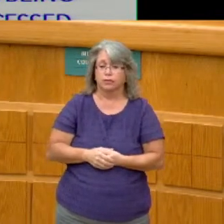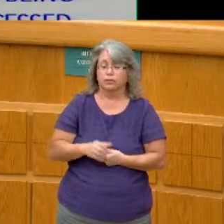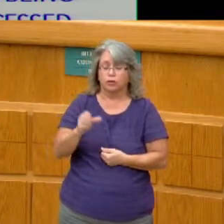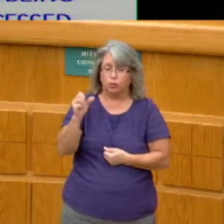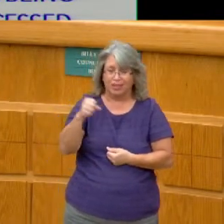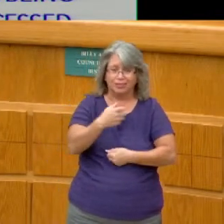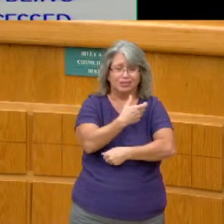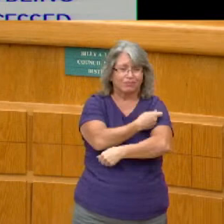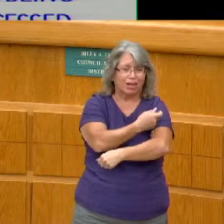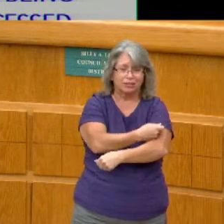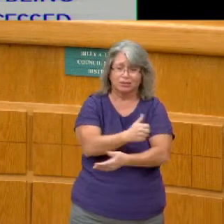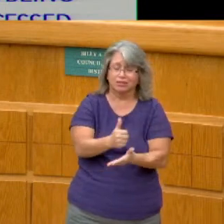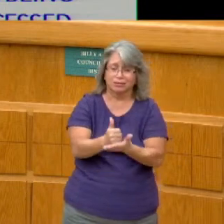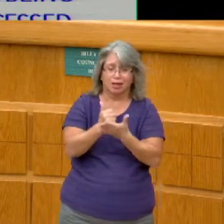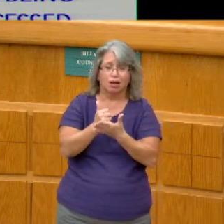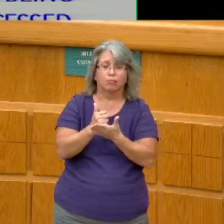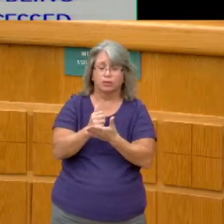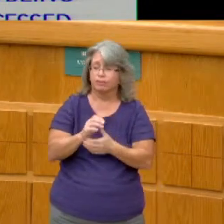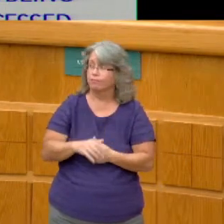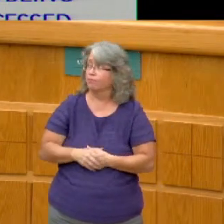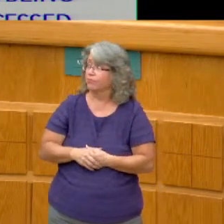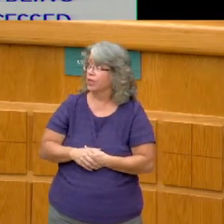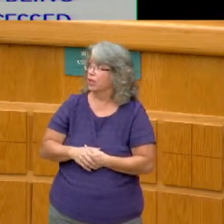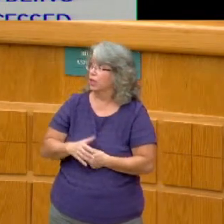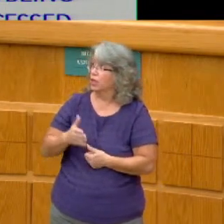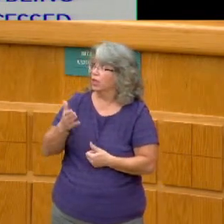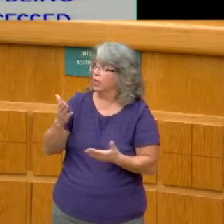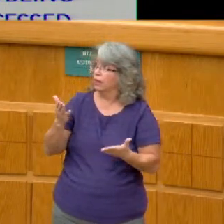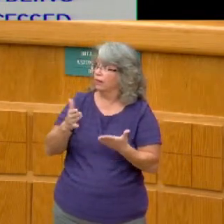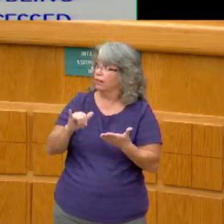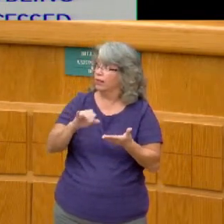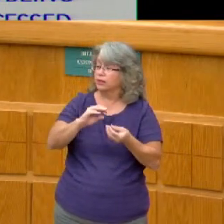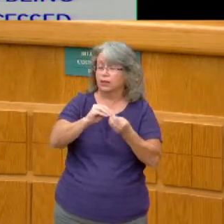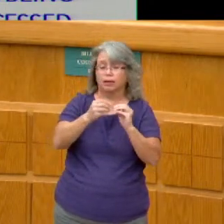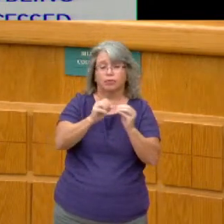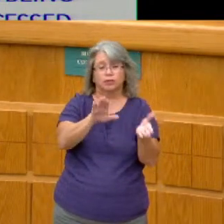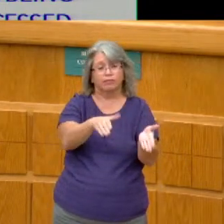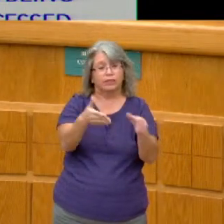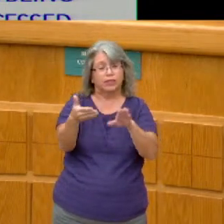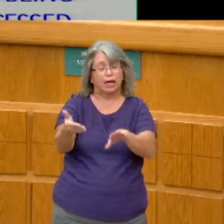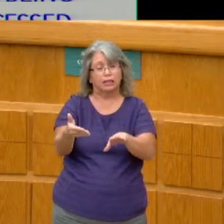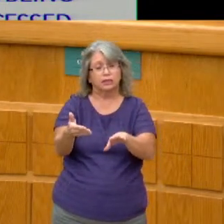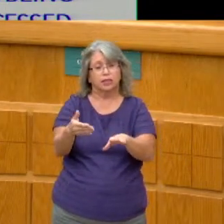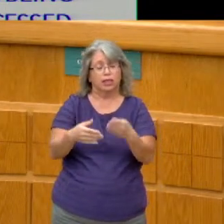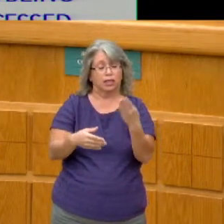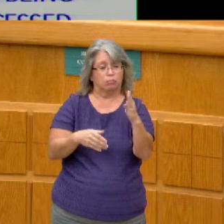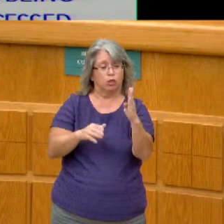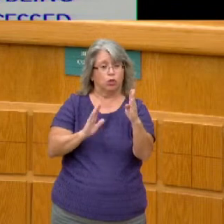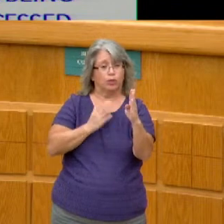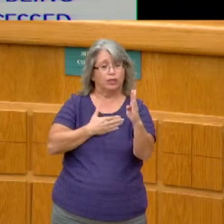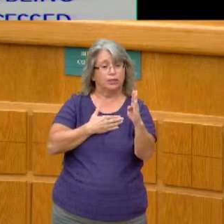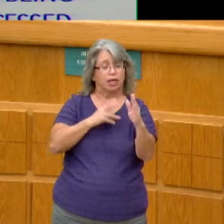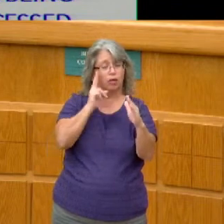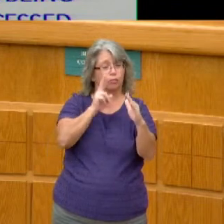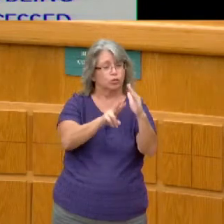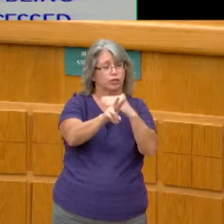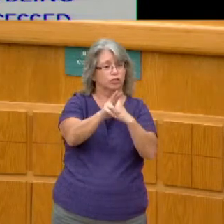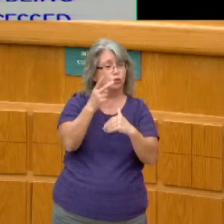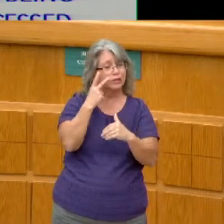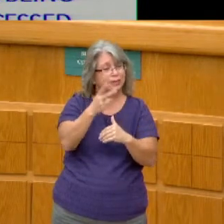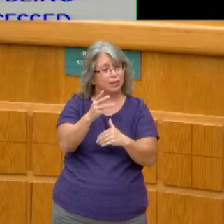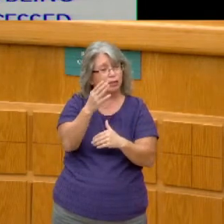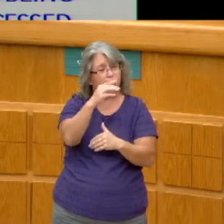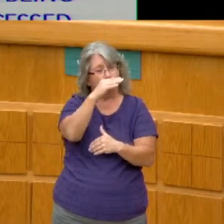in fatalities. It's still going up. Right now, the blue is our present projection. You can see the black dots are already going up a little bit